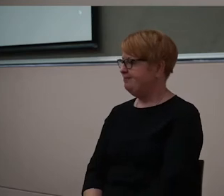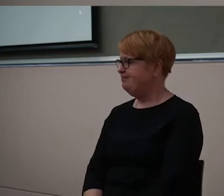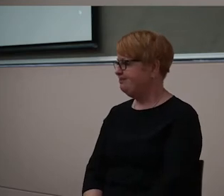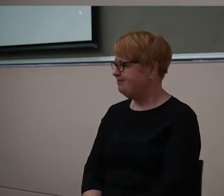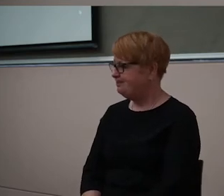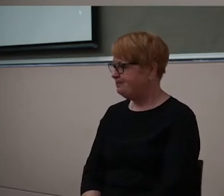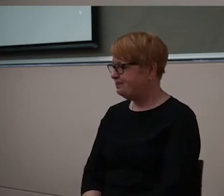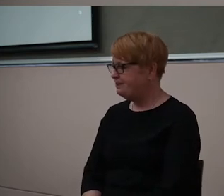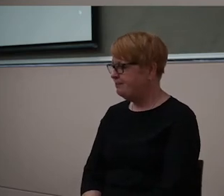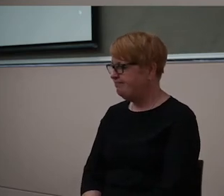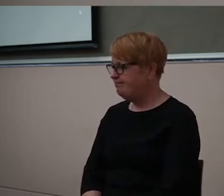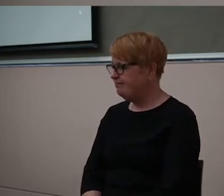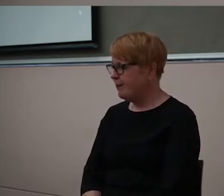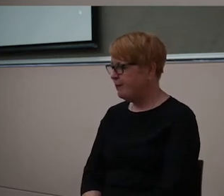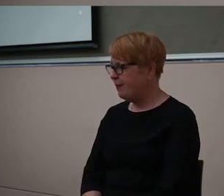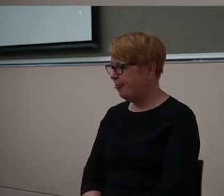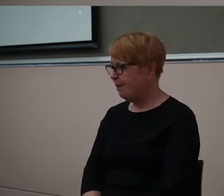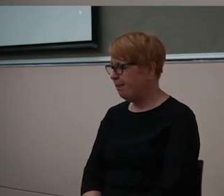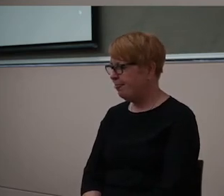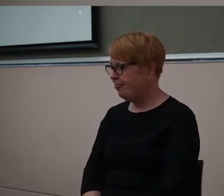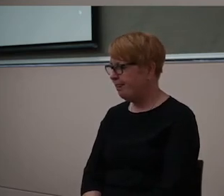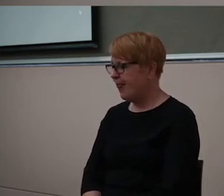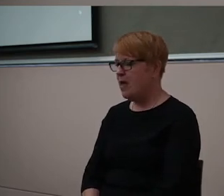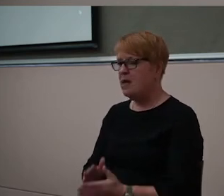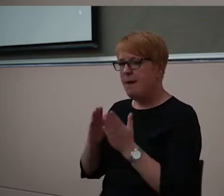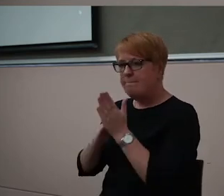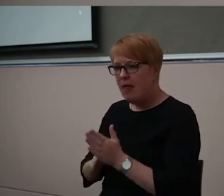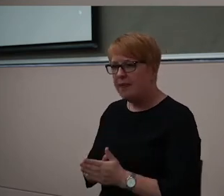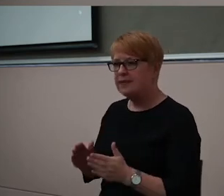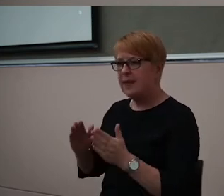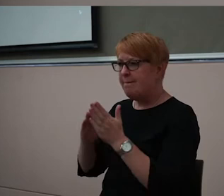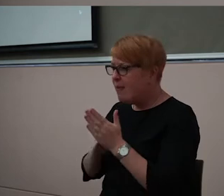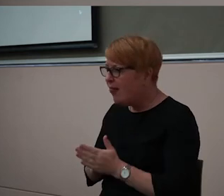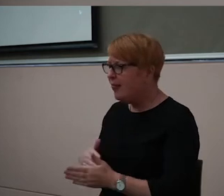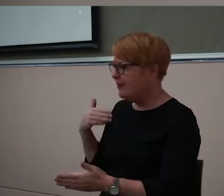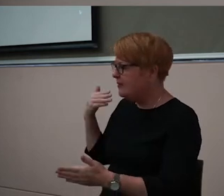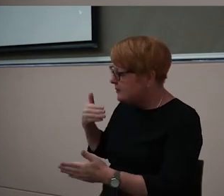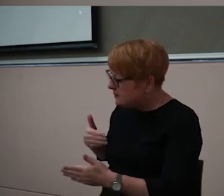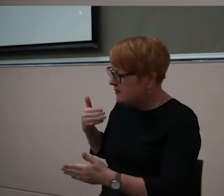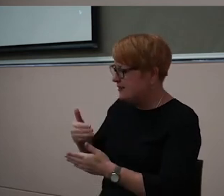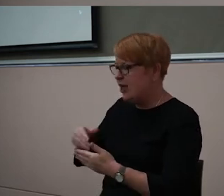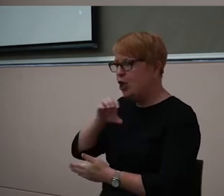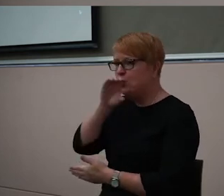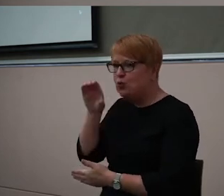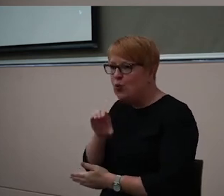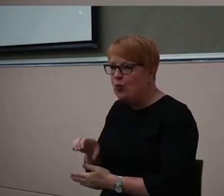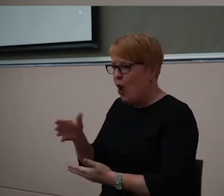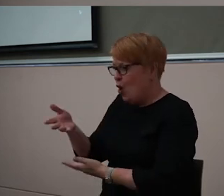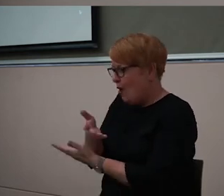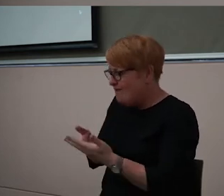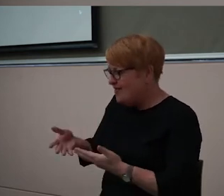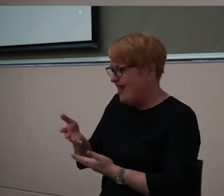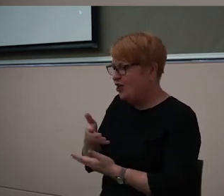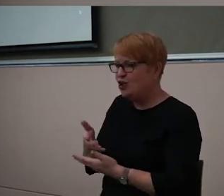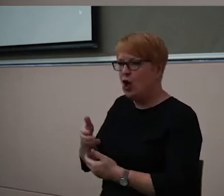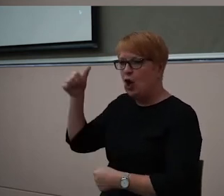And this work, these months of Zoom conversations, which would go kind of like always extend